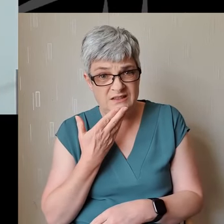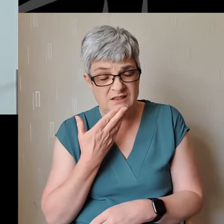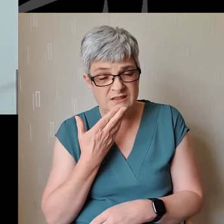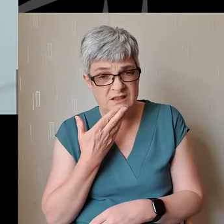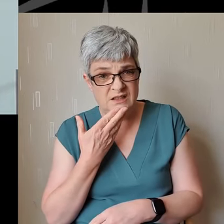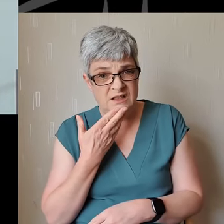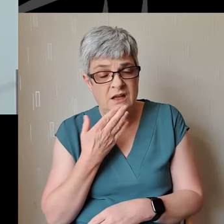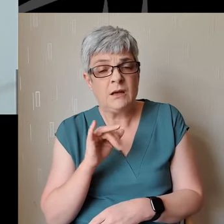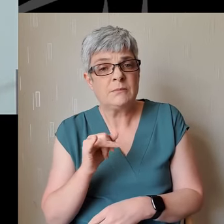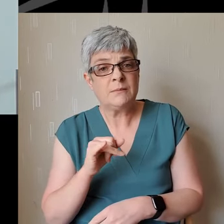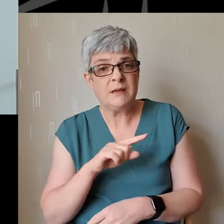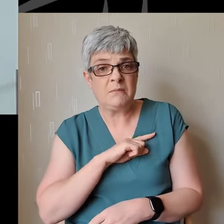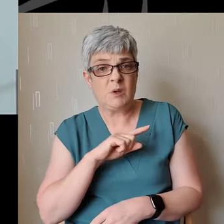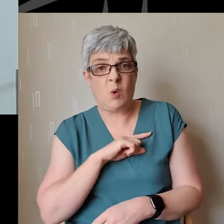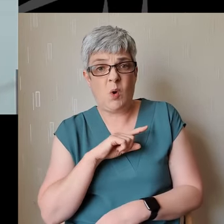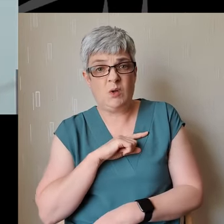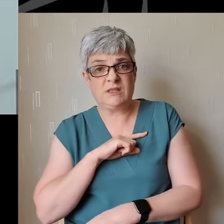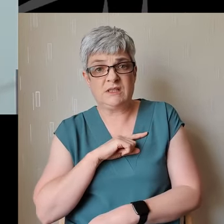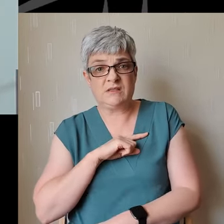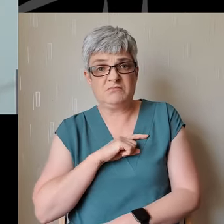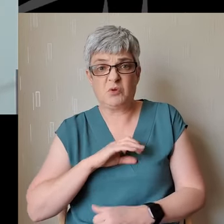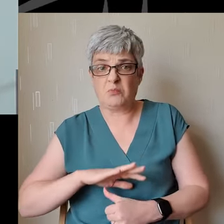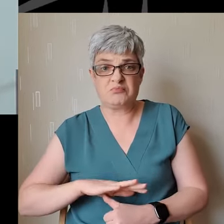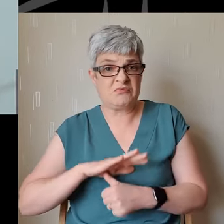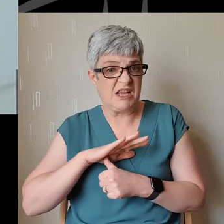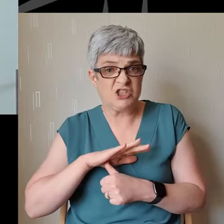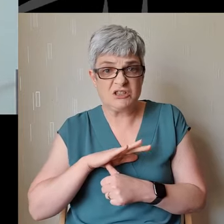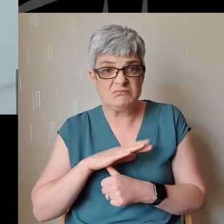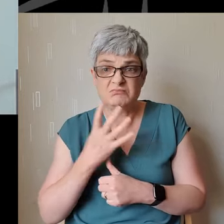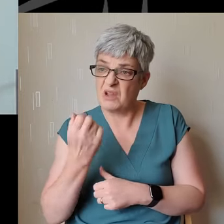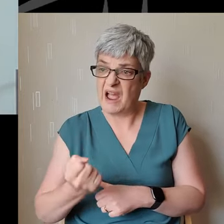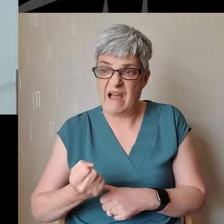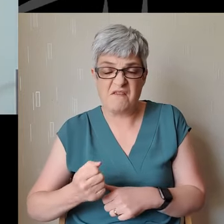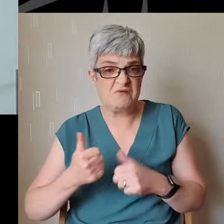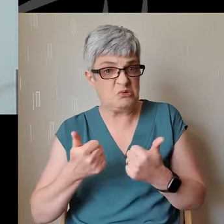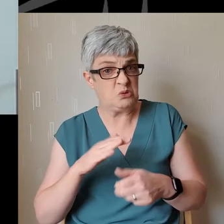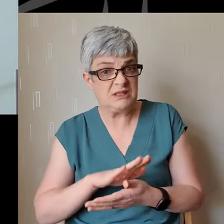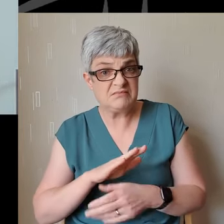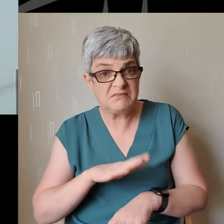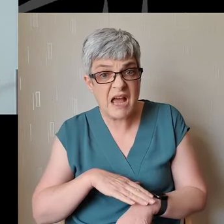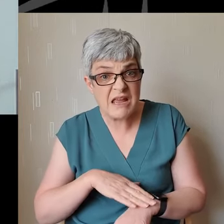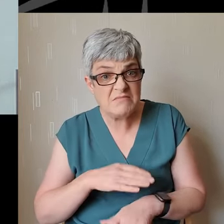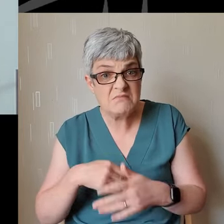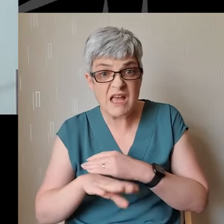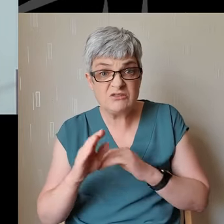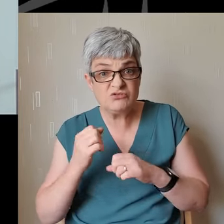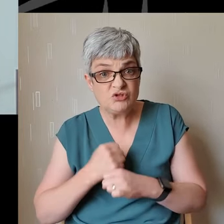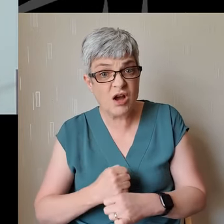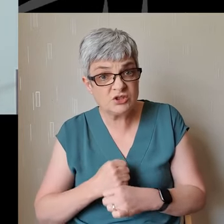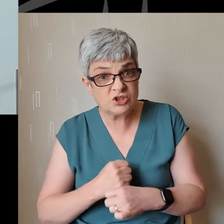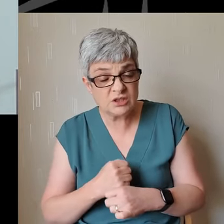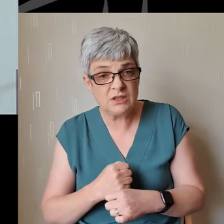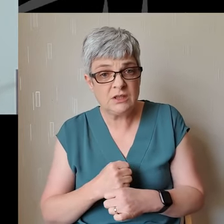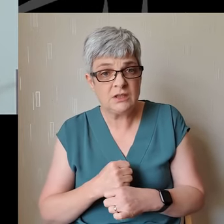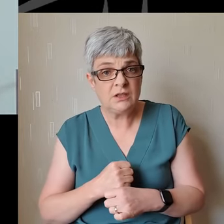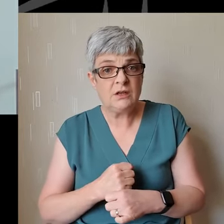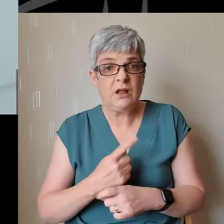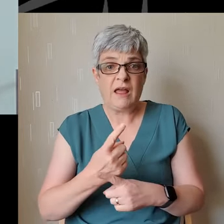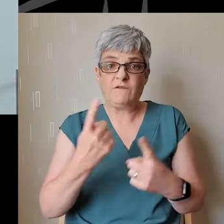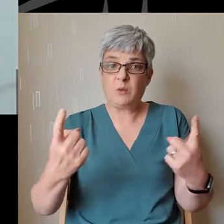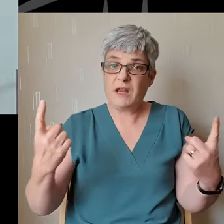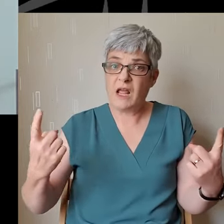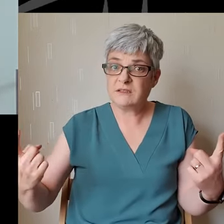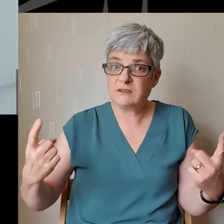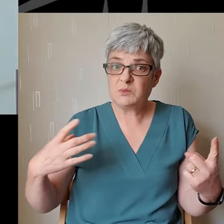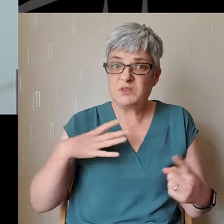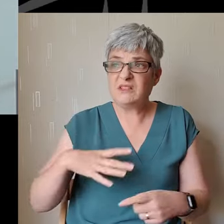Or maybe it's because we don't give the impression ourselves that we have a good time in and with church. And that like everyone else, we just need to